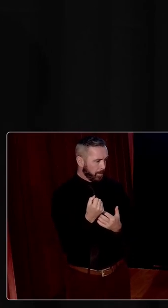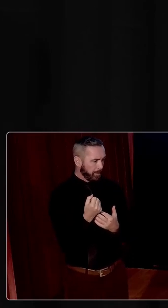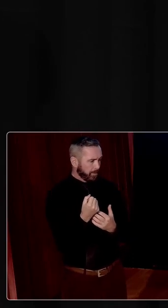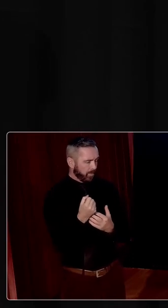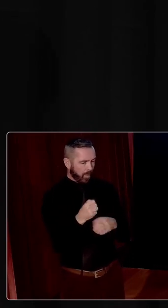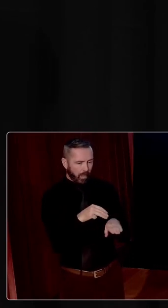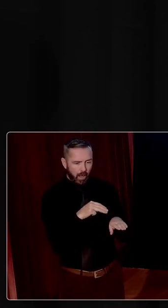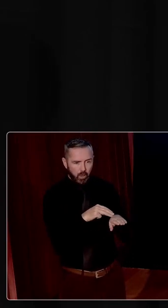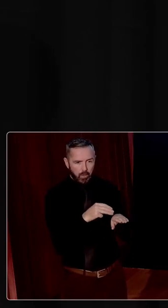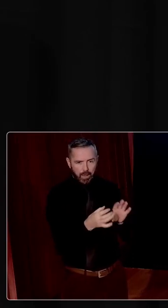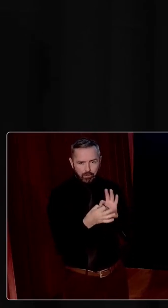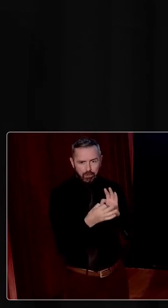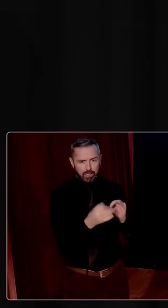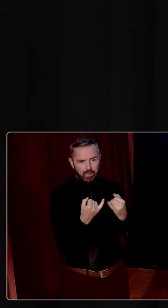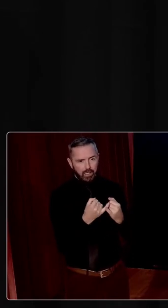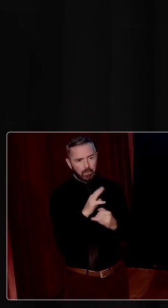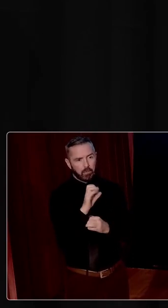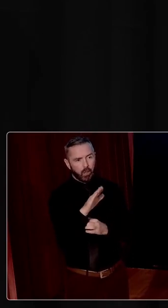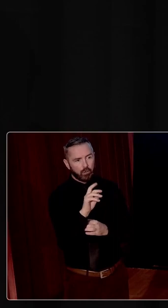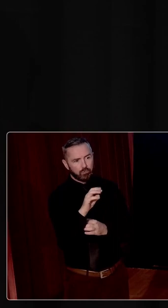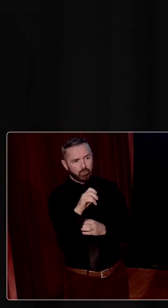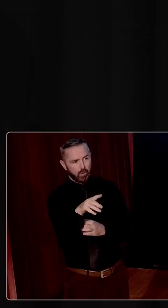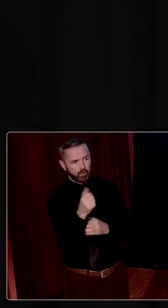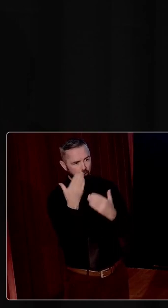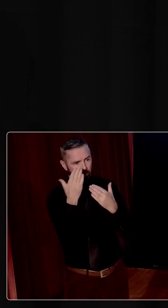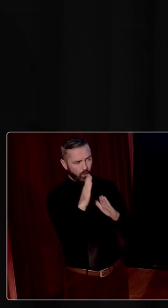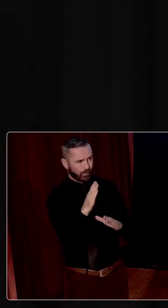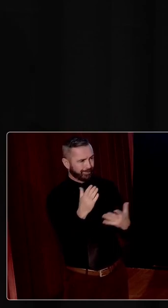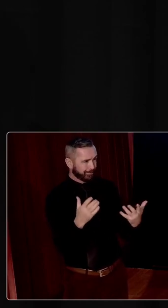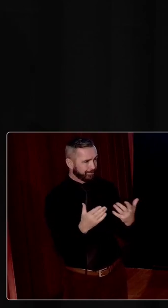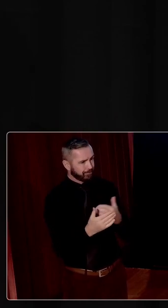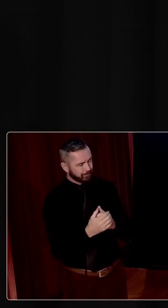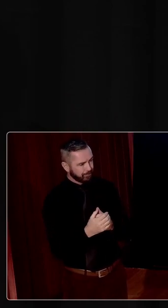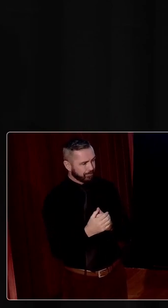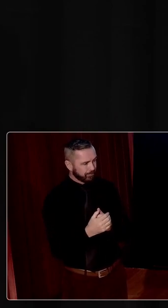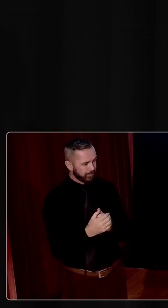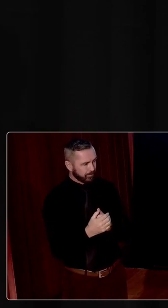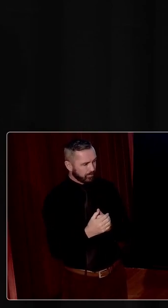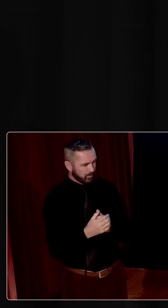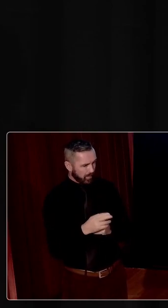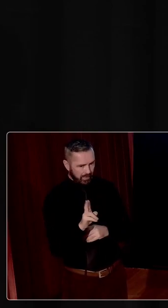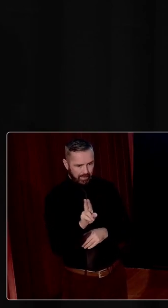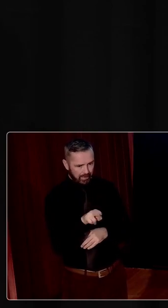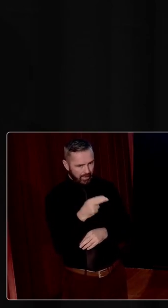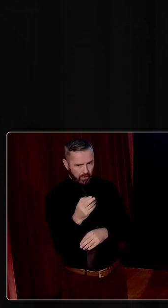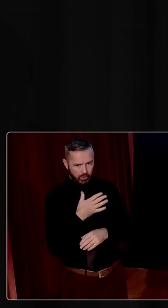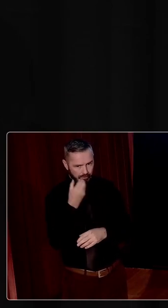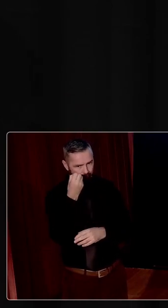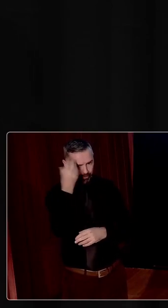problematic relationship. As Paul Rouse showed, but, uh, I, think we shouldn't lose sight of